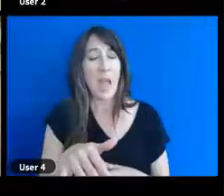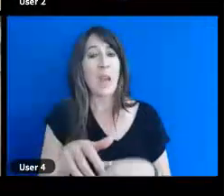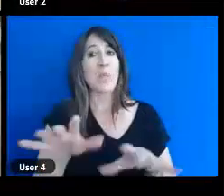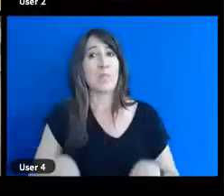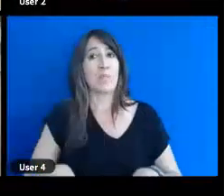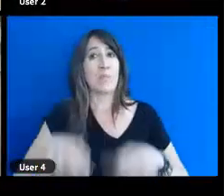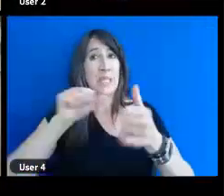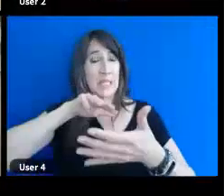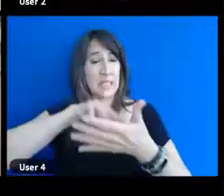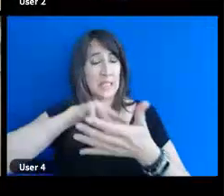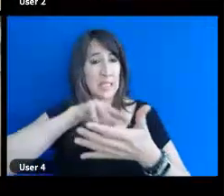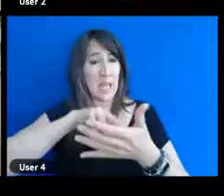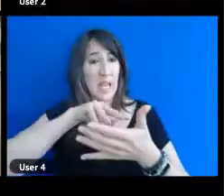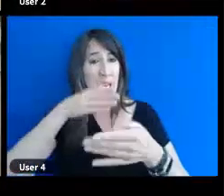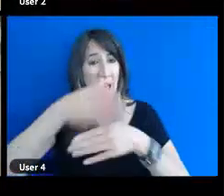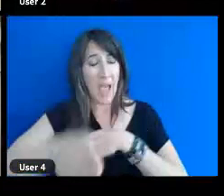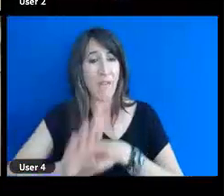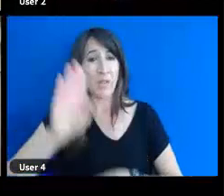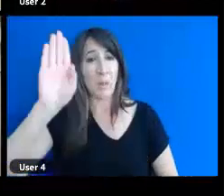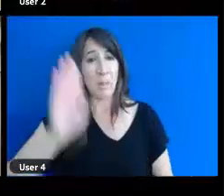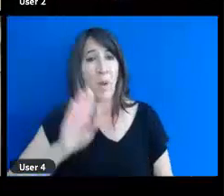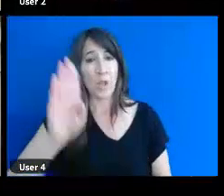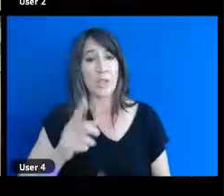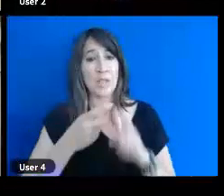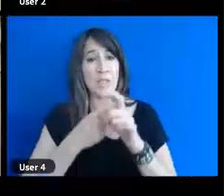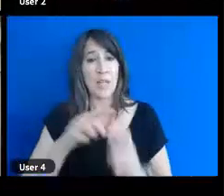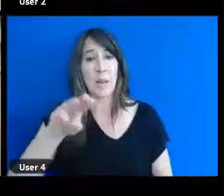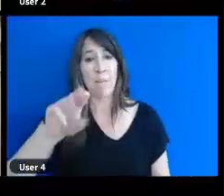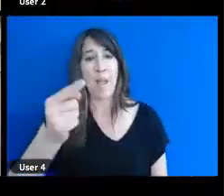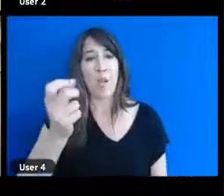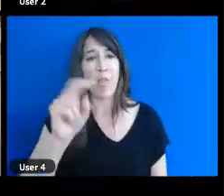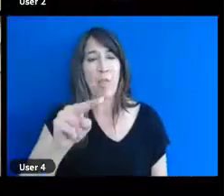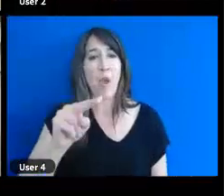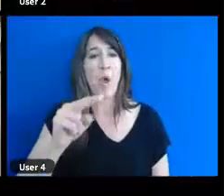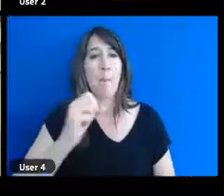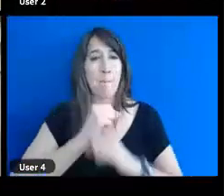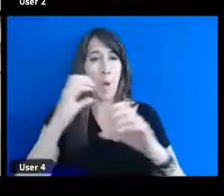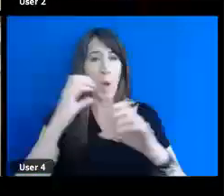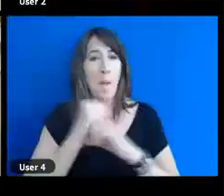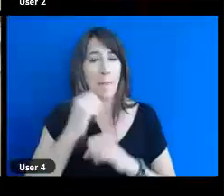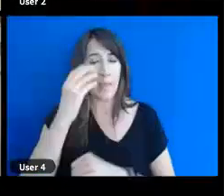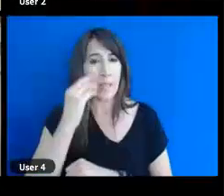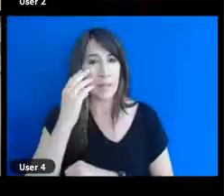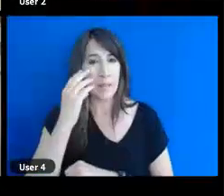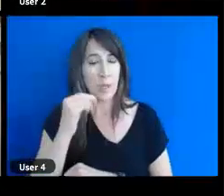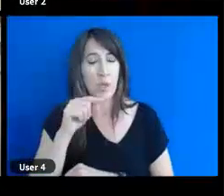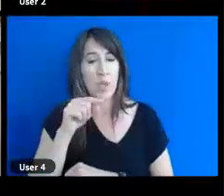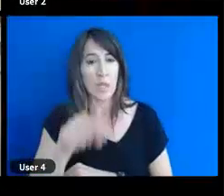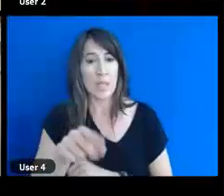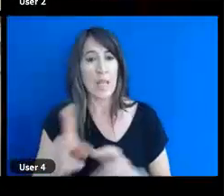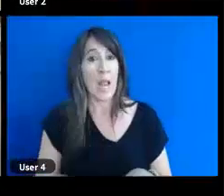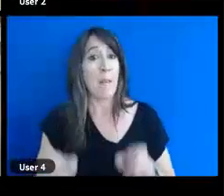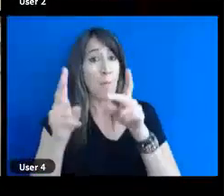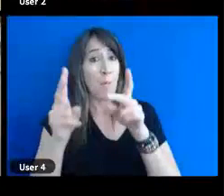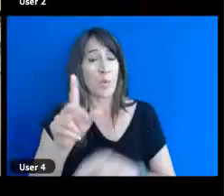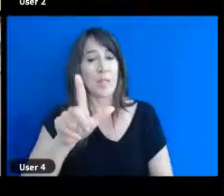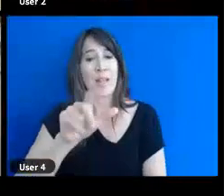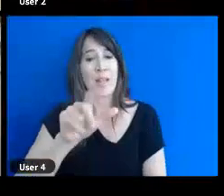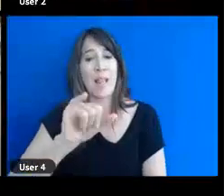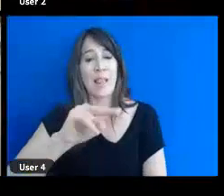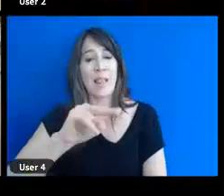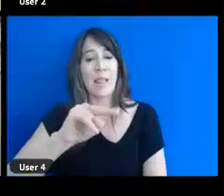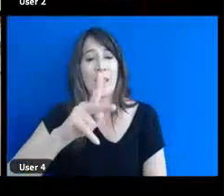posed a question around that. There was a study that was done after the Boston Marathon bombings, and I